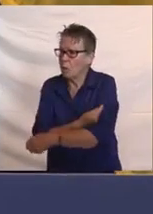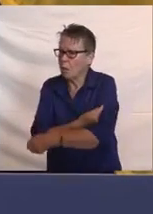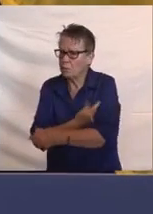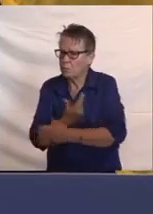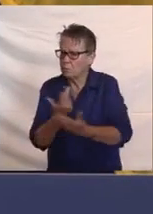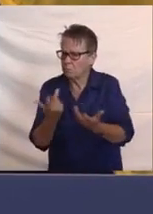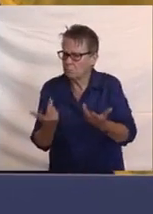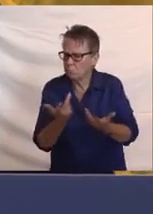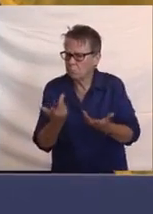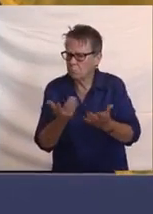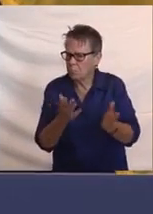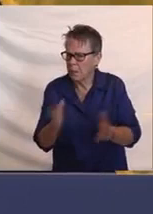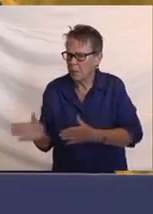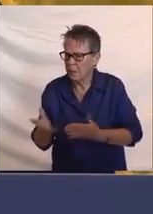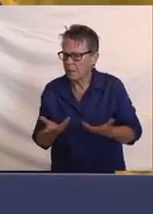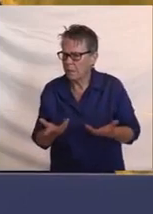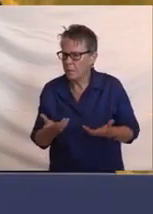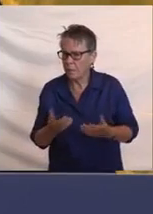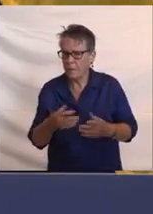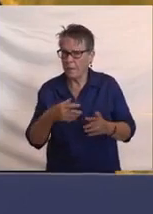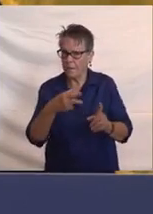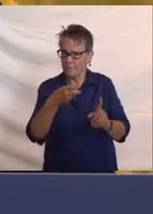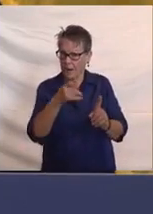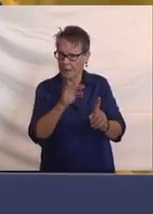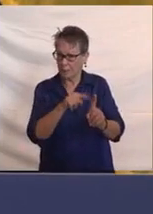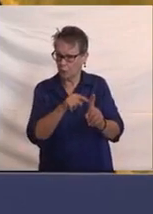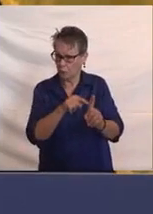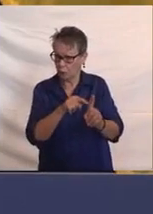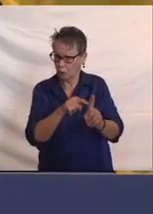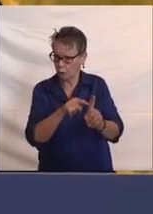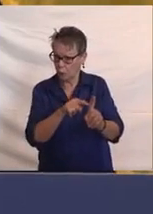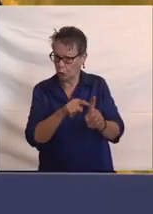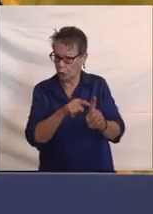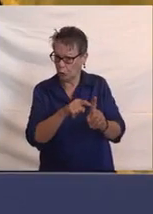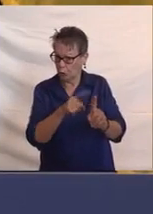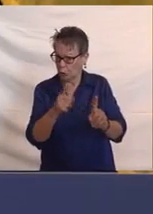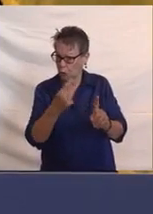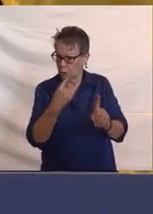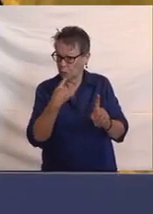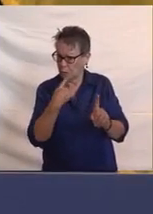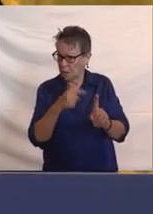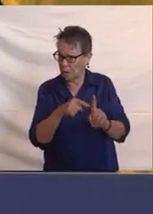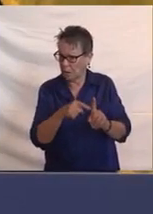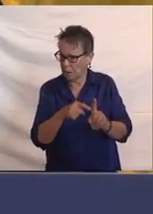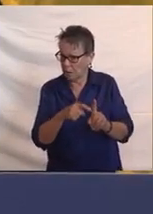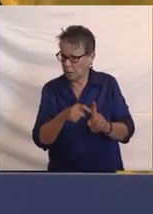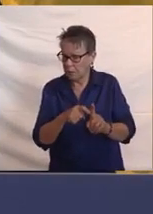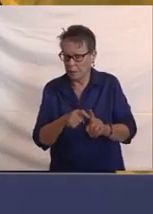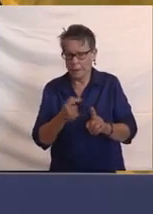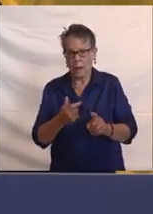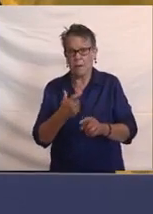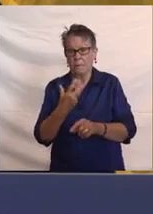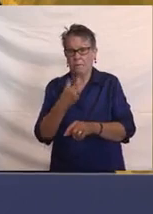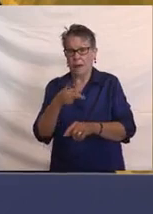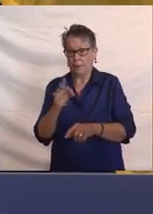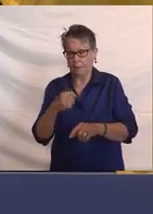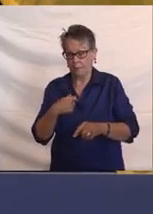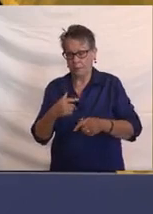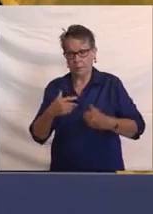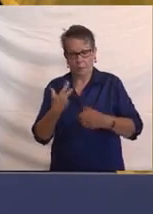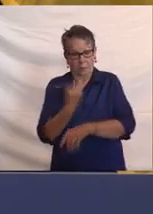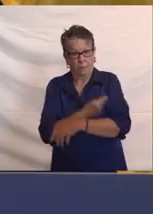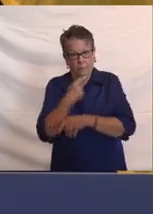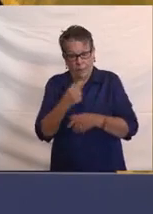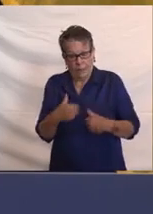Pfizer, as was mentioned, I believe, with the 5 to 11-year-olds, they're arguing now and have put forth their review